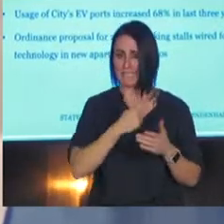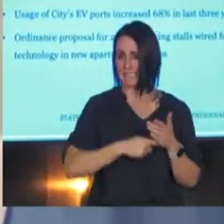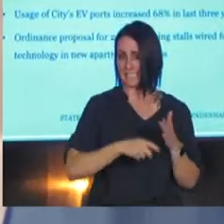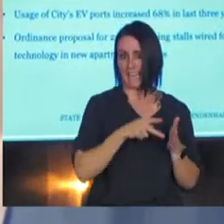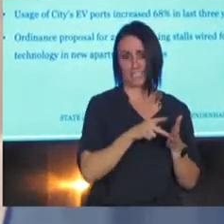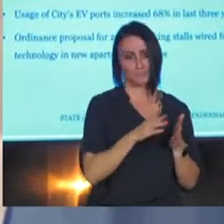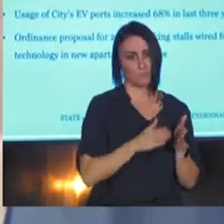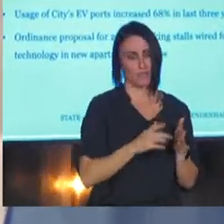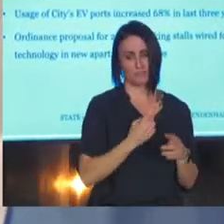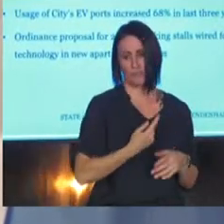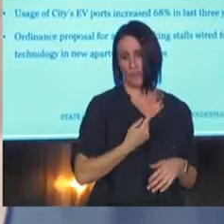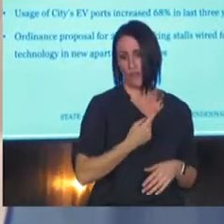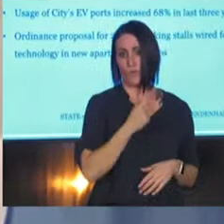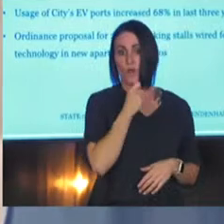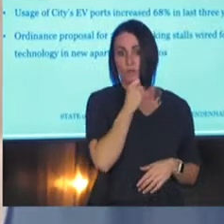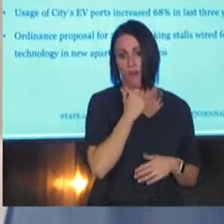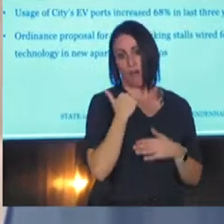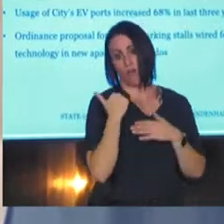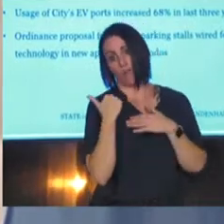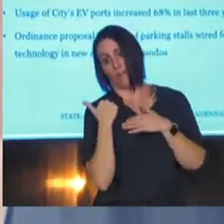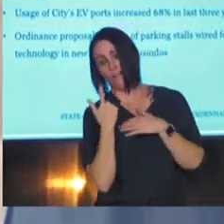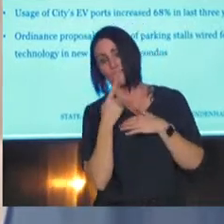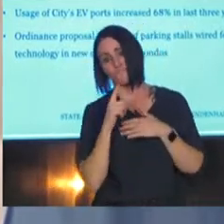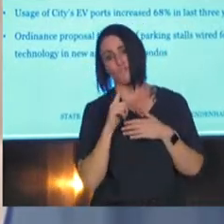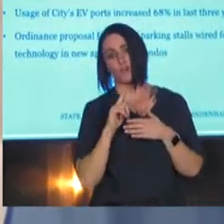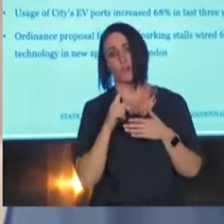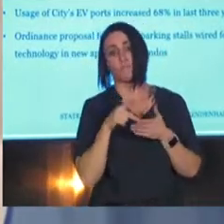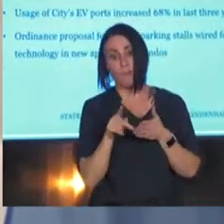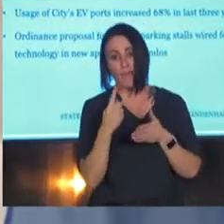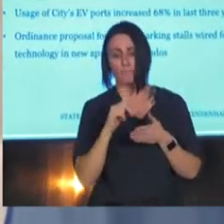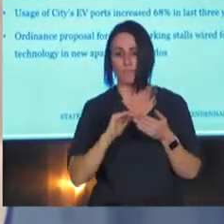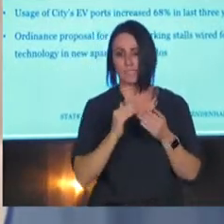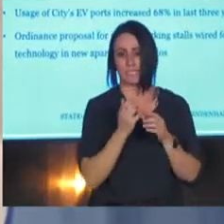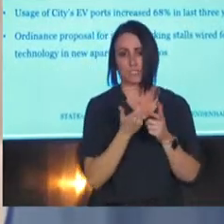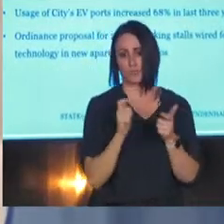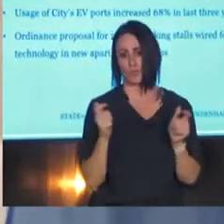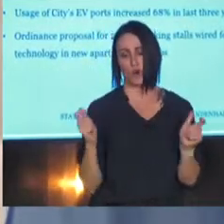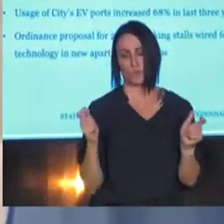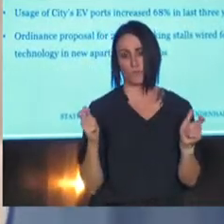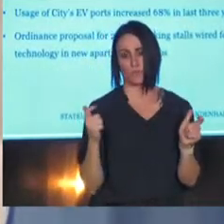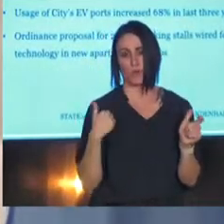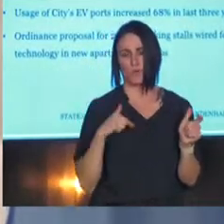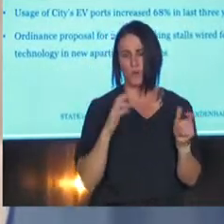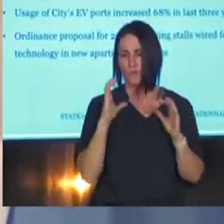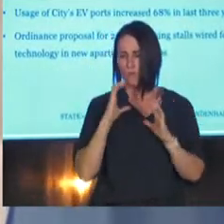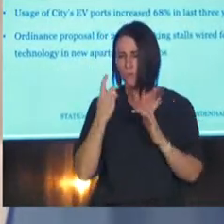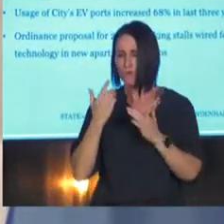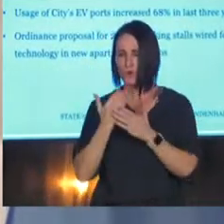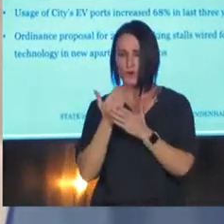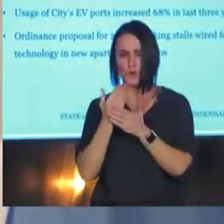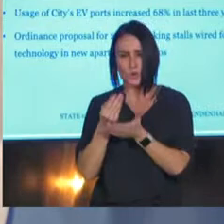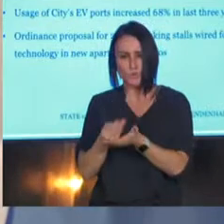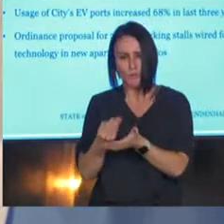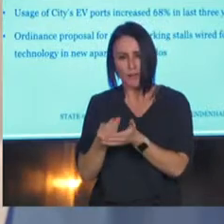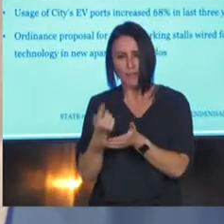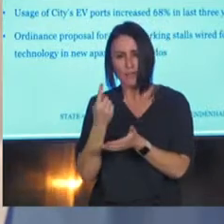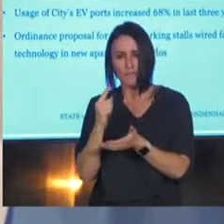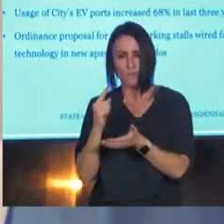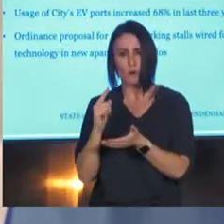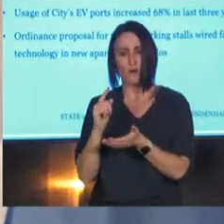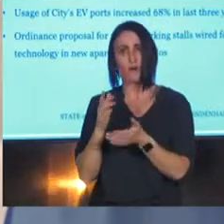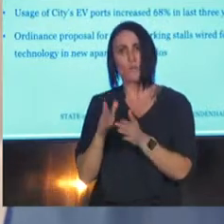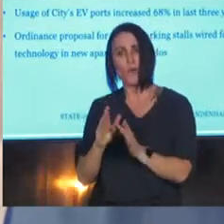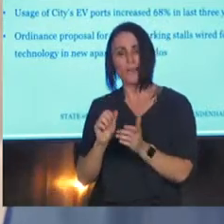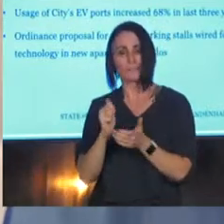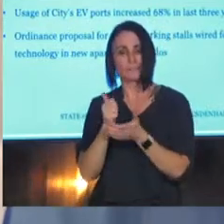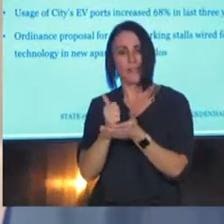taxpayers alone would not be the ones paying for the city's growth by themselves, and that we would pursue new funding for ways for